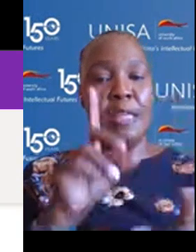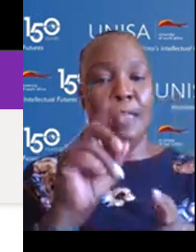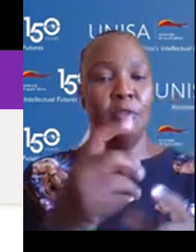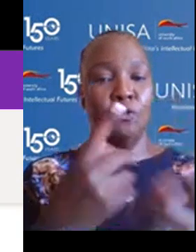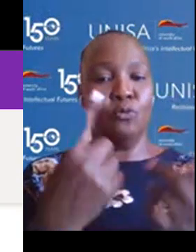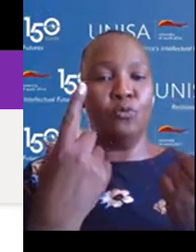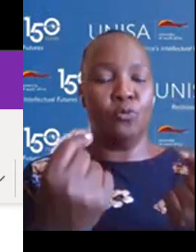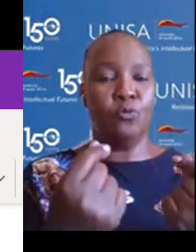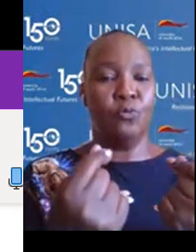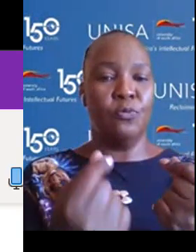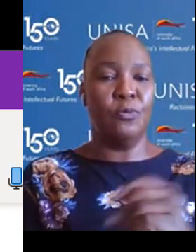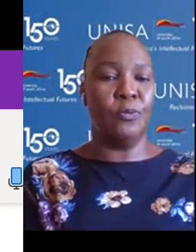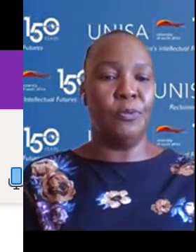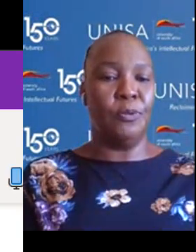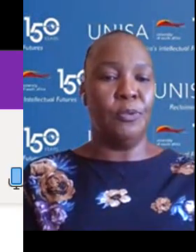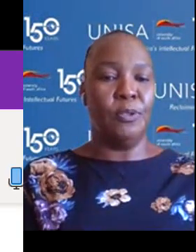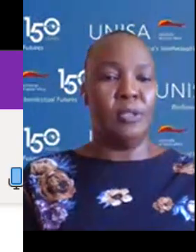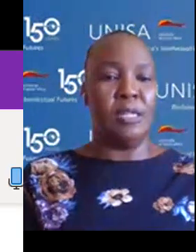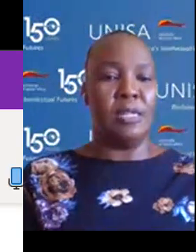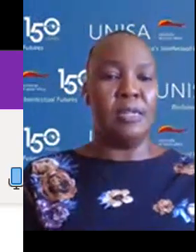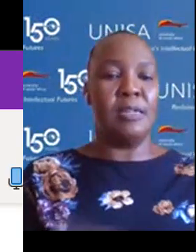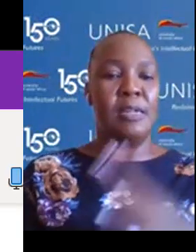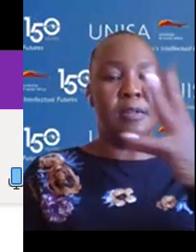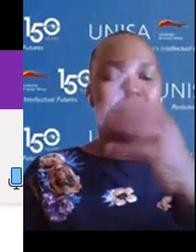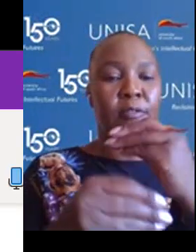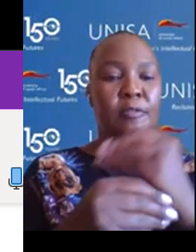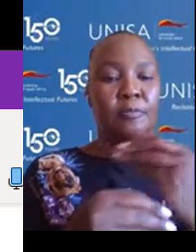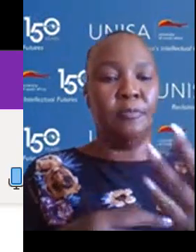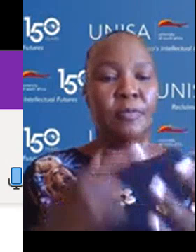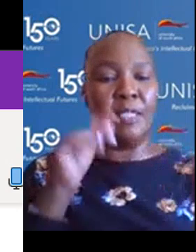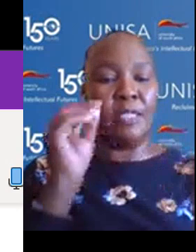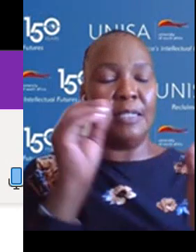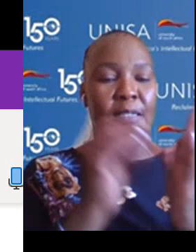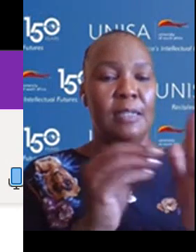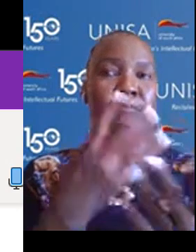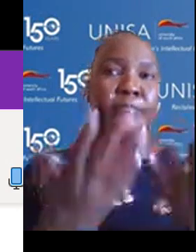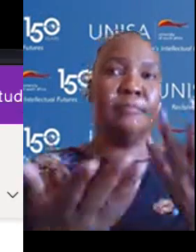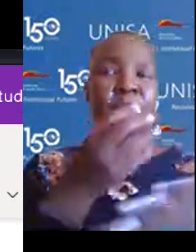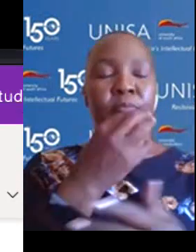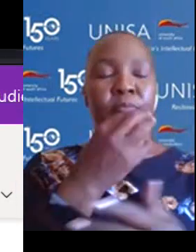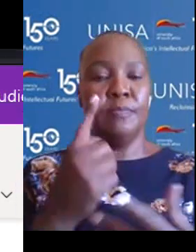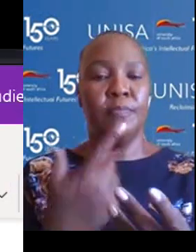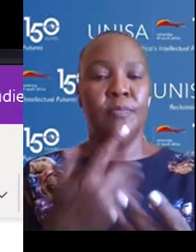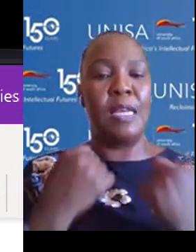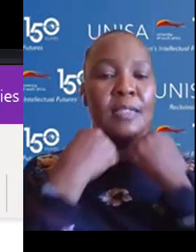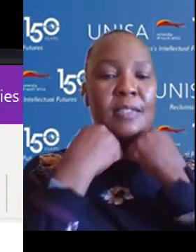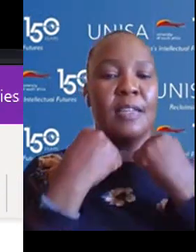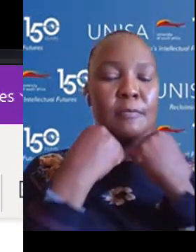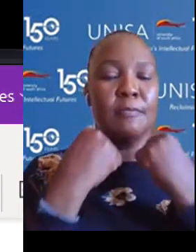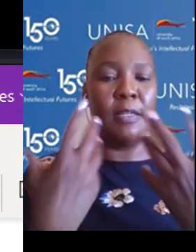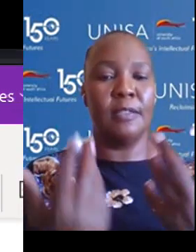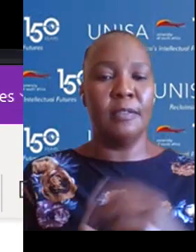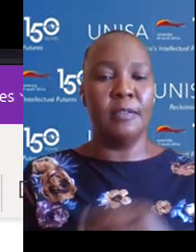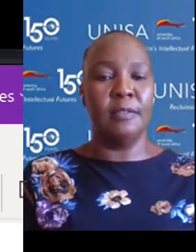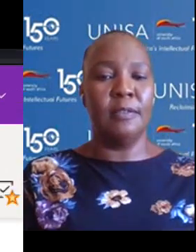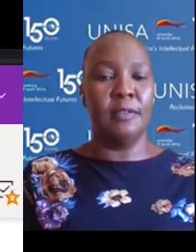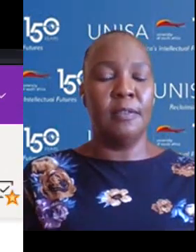one. And it added a tag for me here. So I can say, for instance, assignment